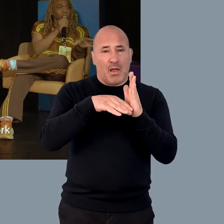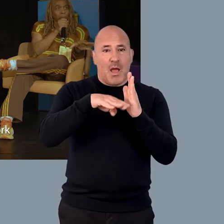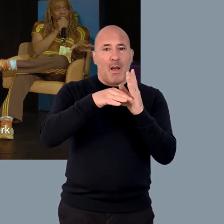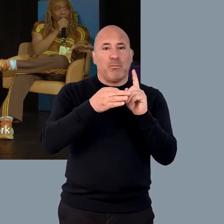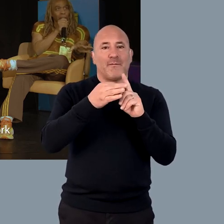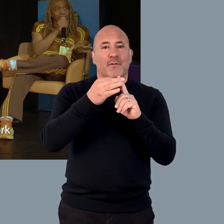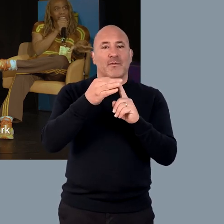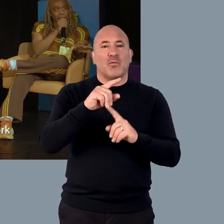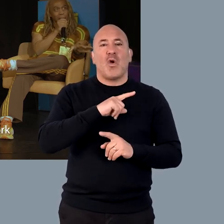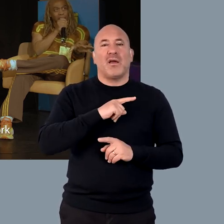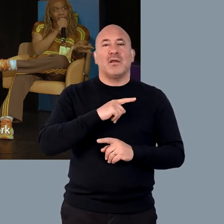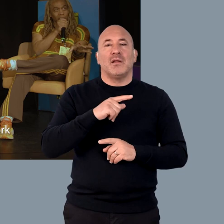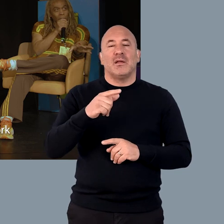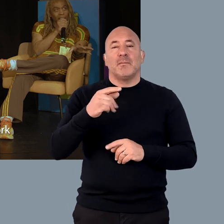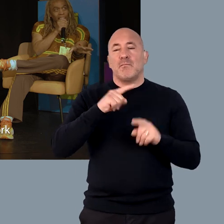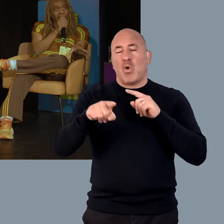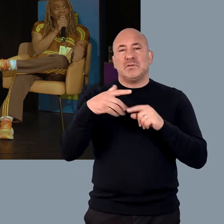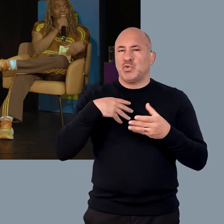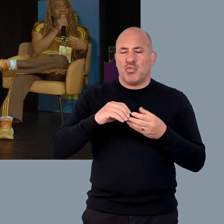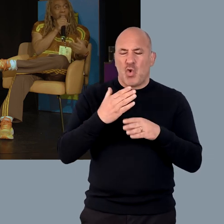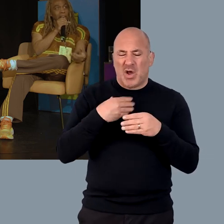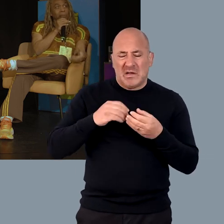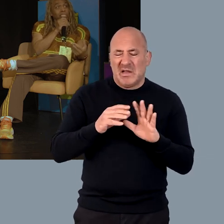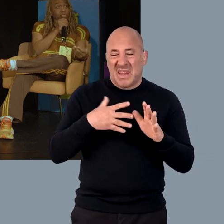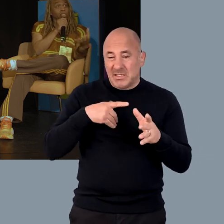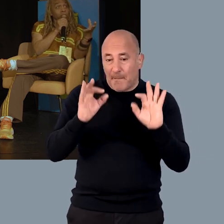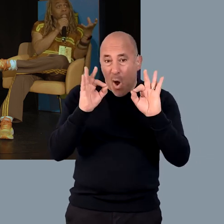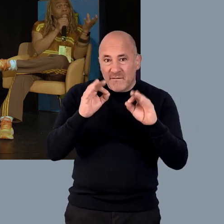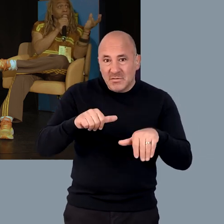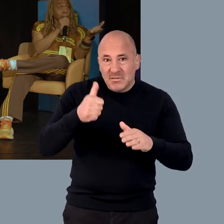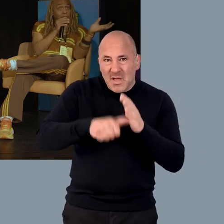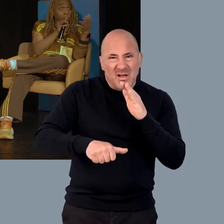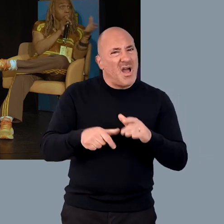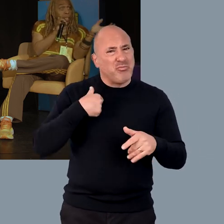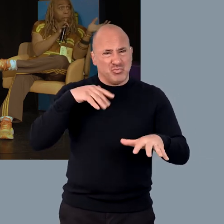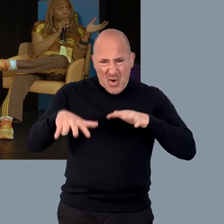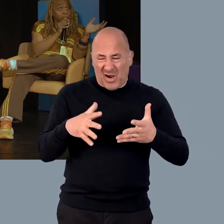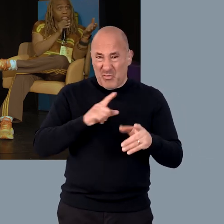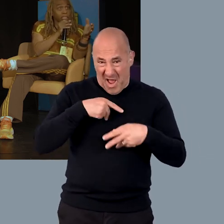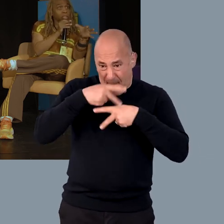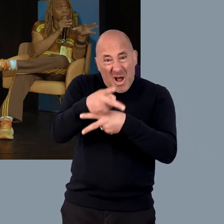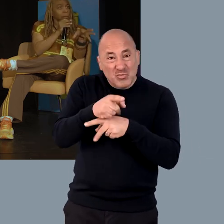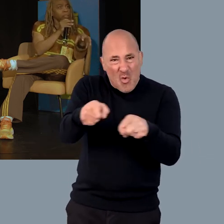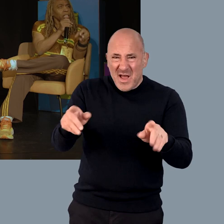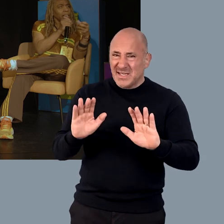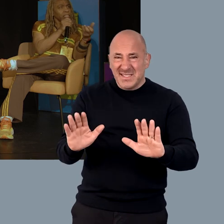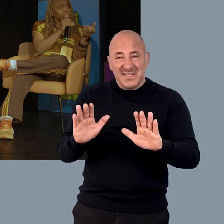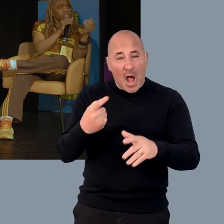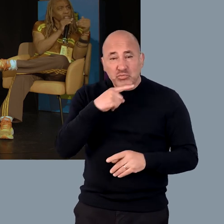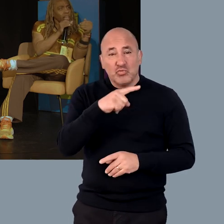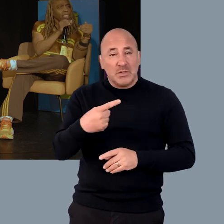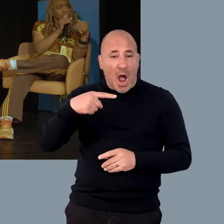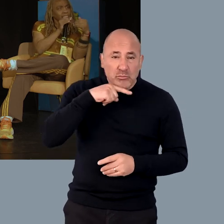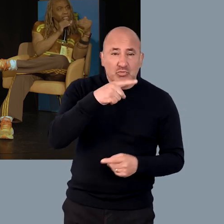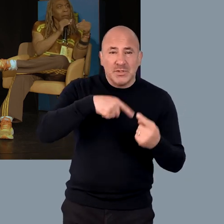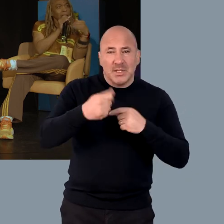because people don't want to create work unless it's perfect straight away and so i really struggle because i'm into all these people and there's hundreds of people and